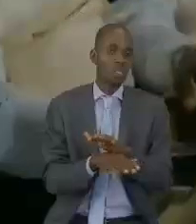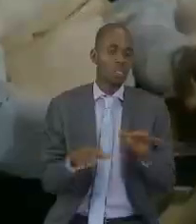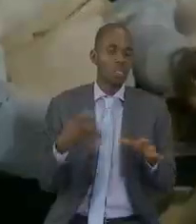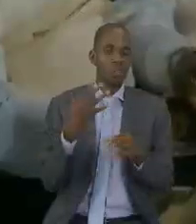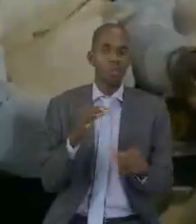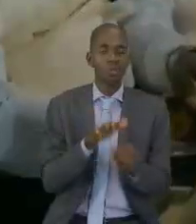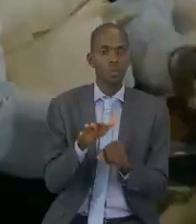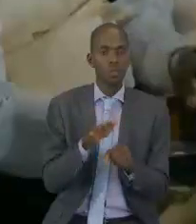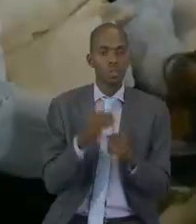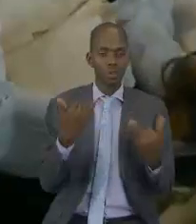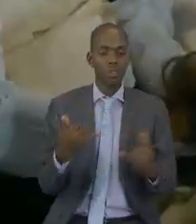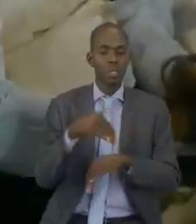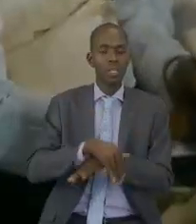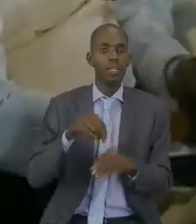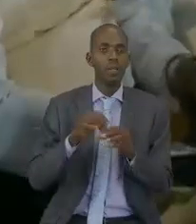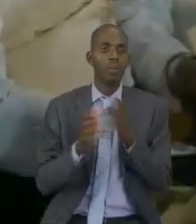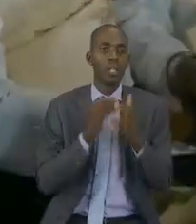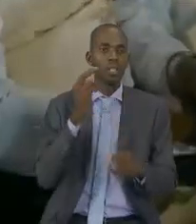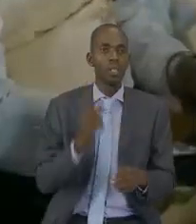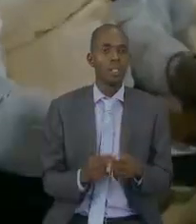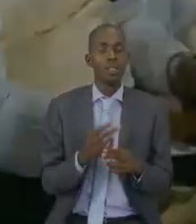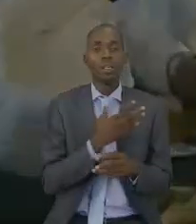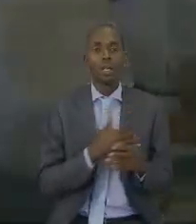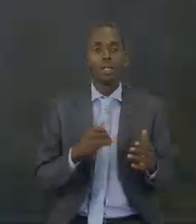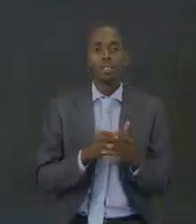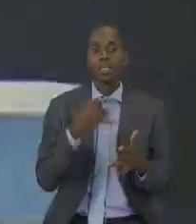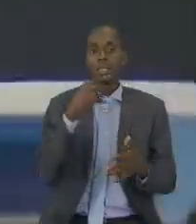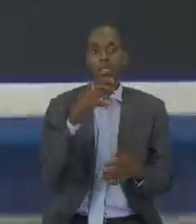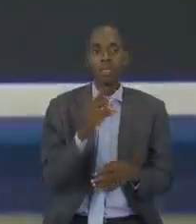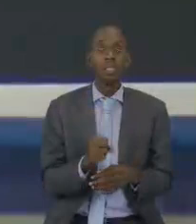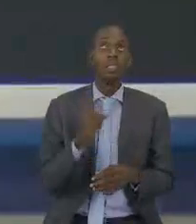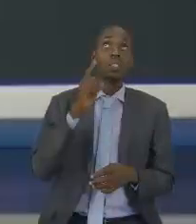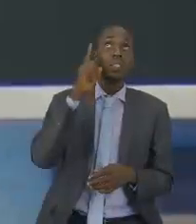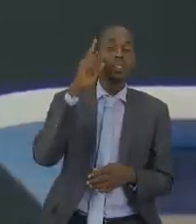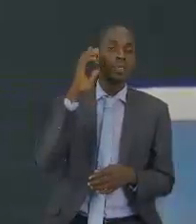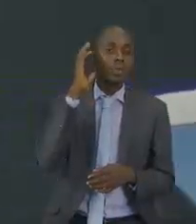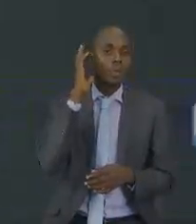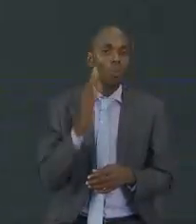tonight in Jesus' name. And it says, he'll bring